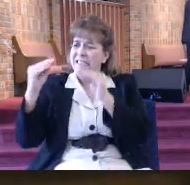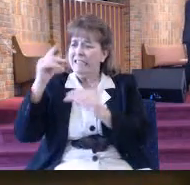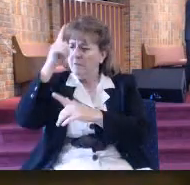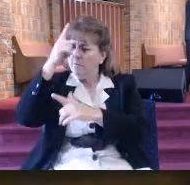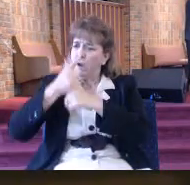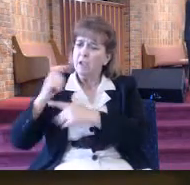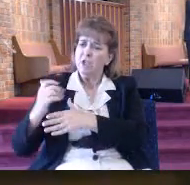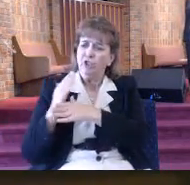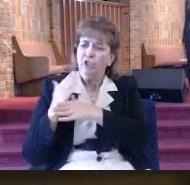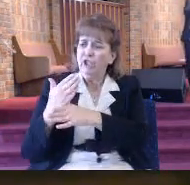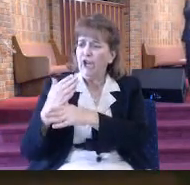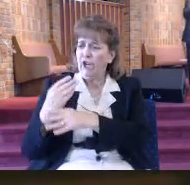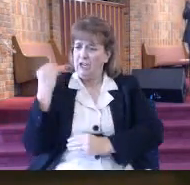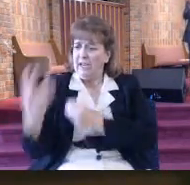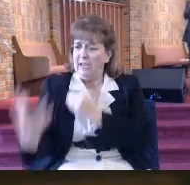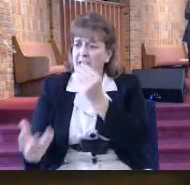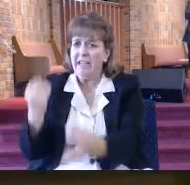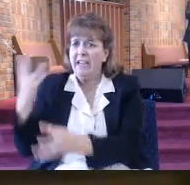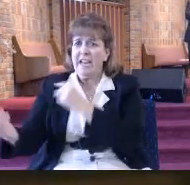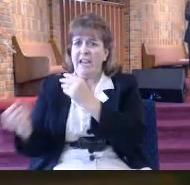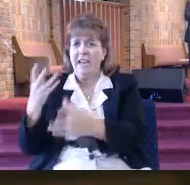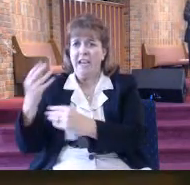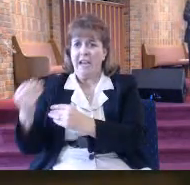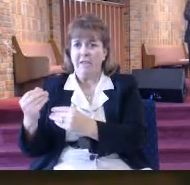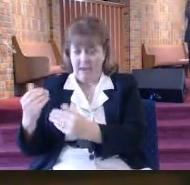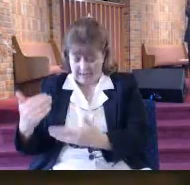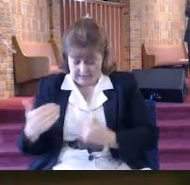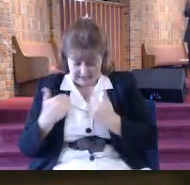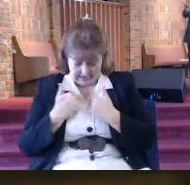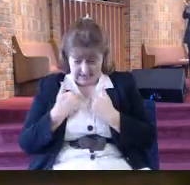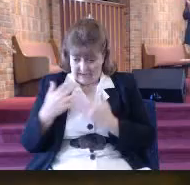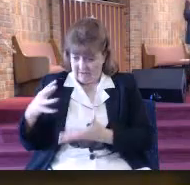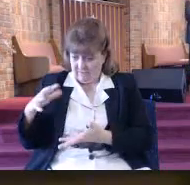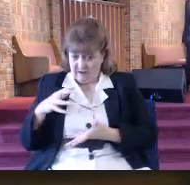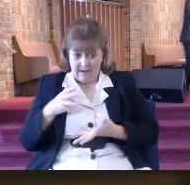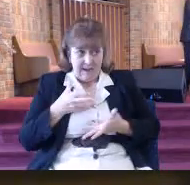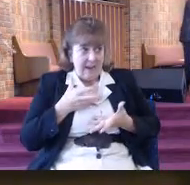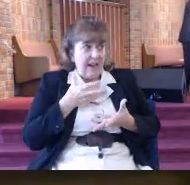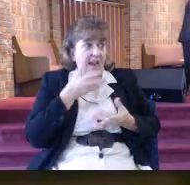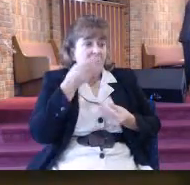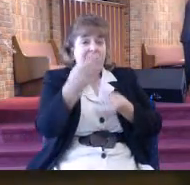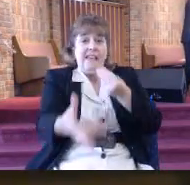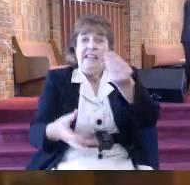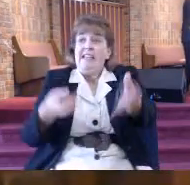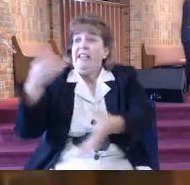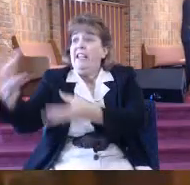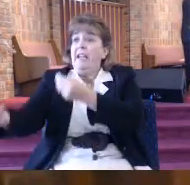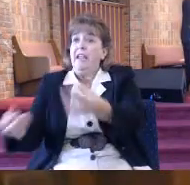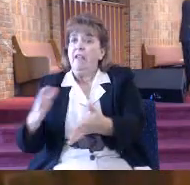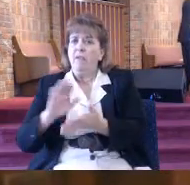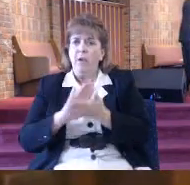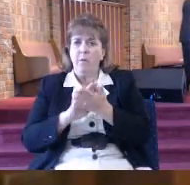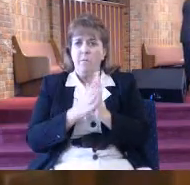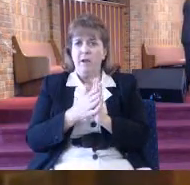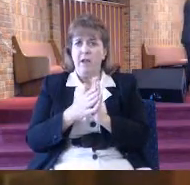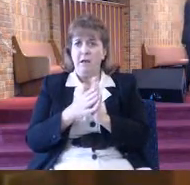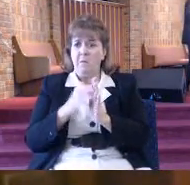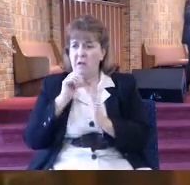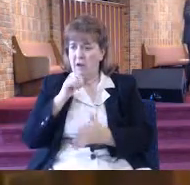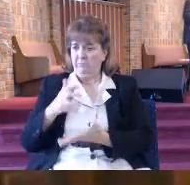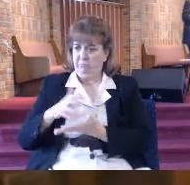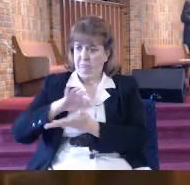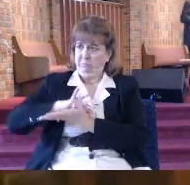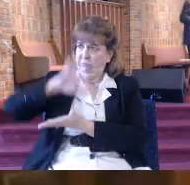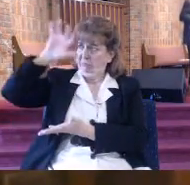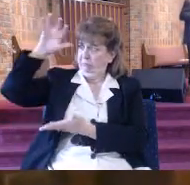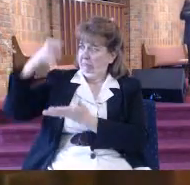give, to be willing to take what you have and give it to other people, to become rich, not in the possessions you own,